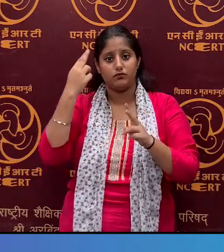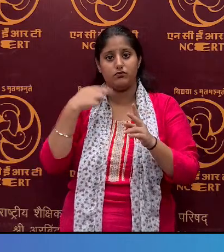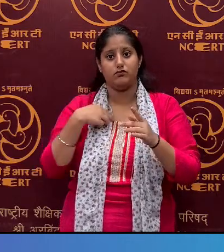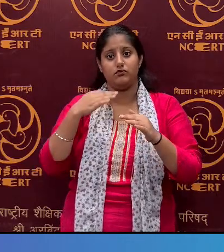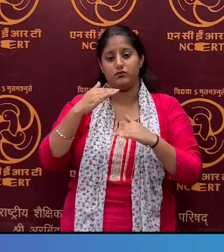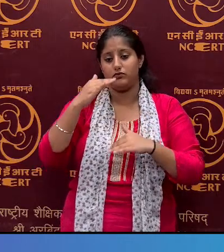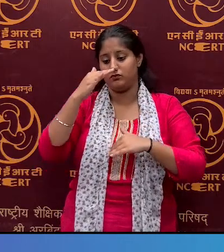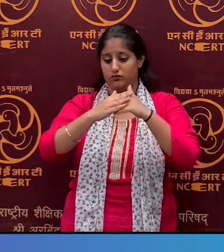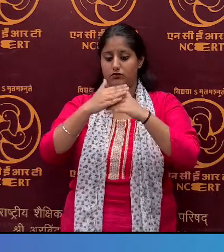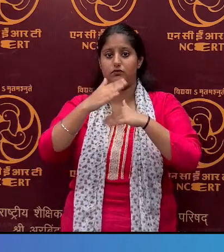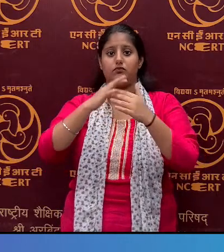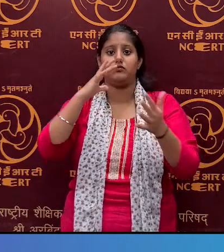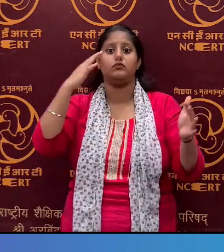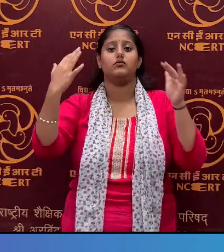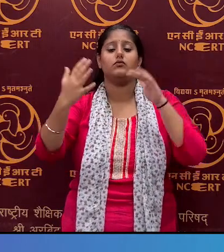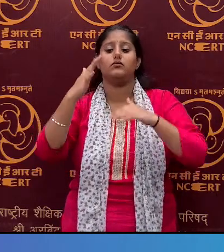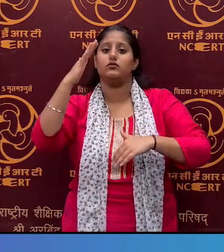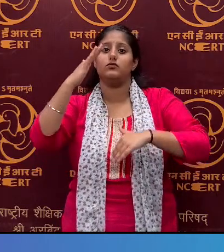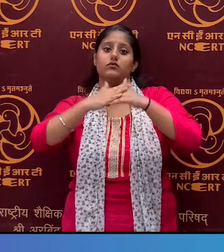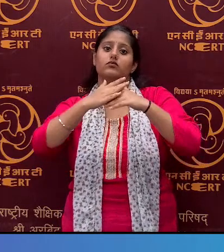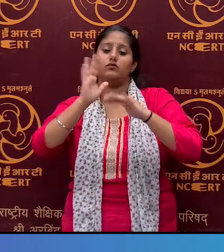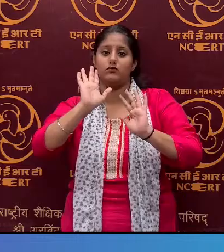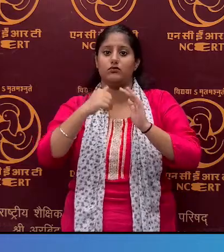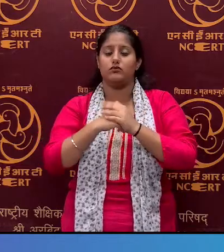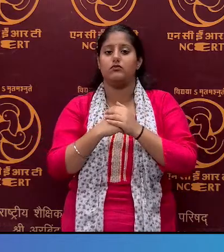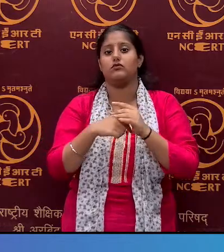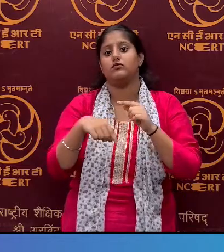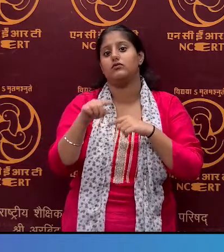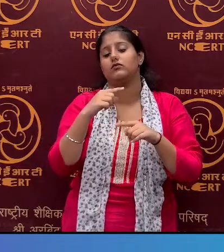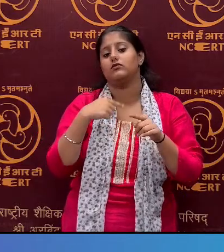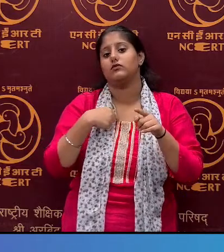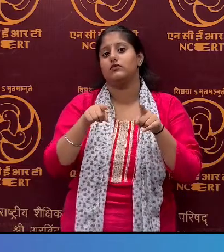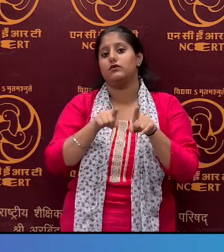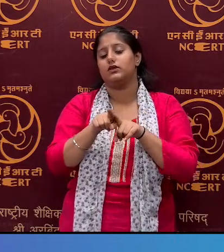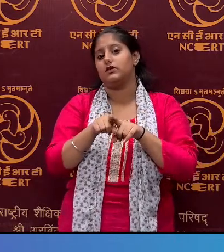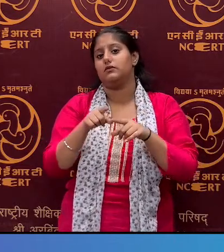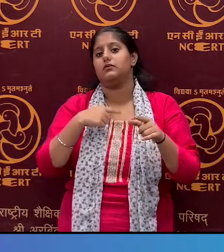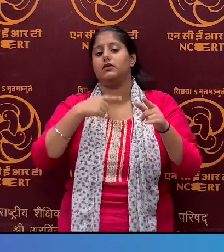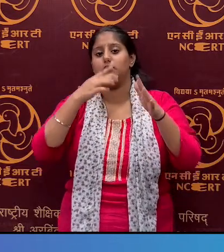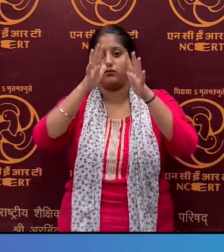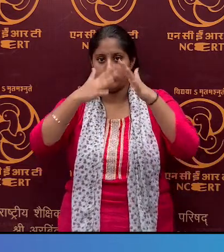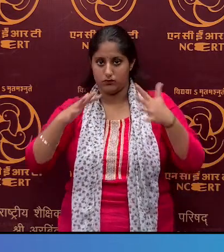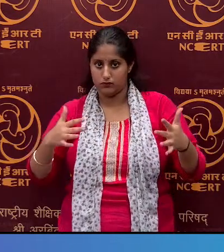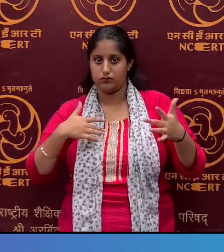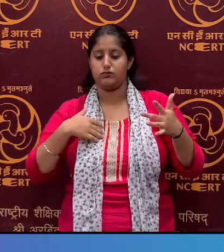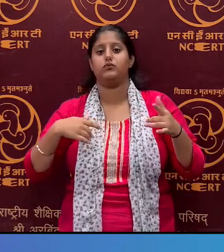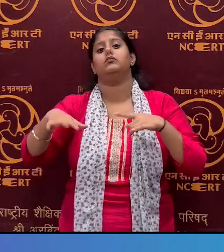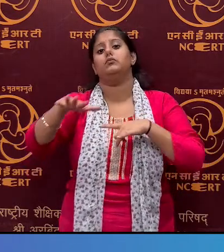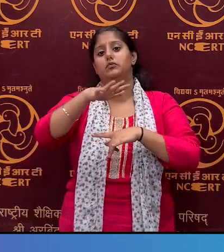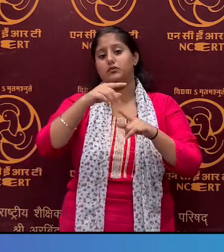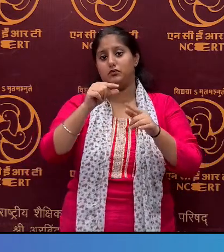the earth. It includes all your relief features like mountain, plateau,